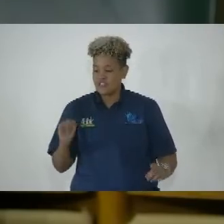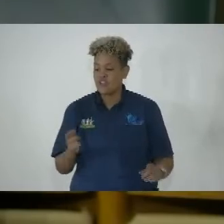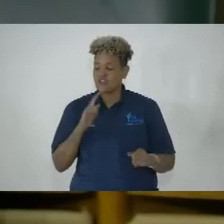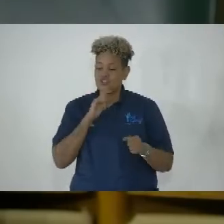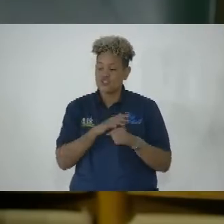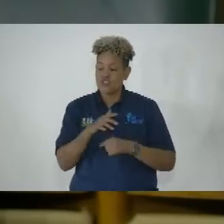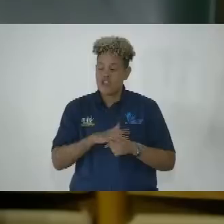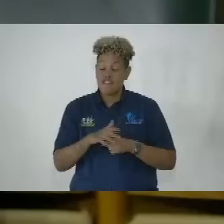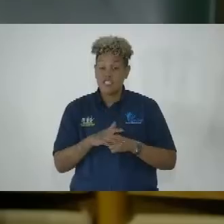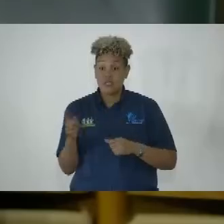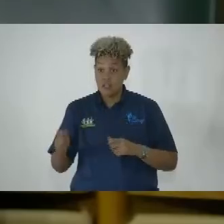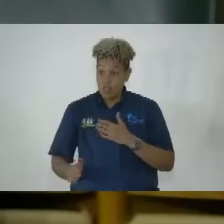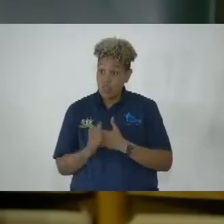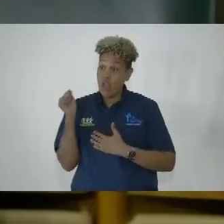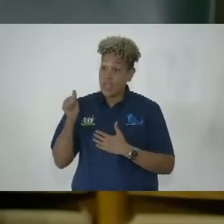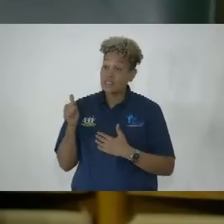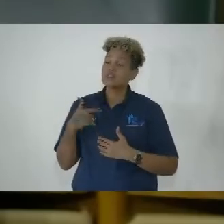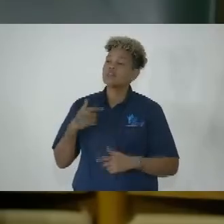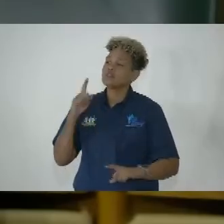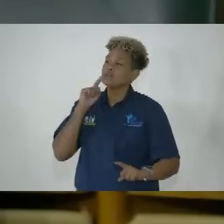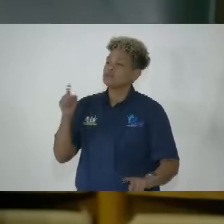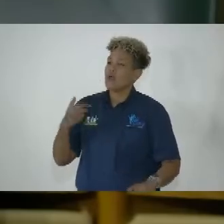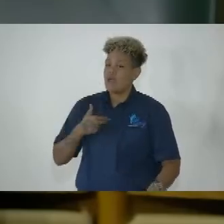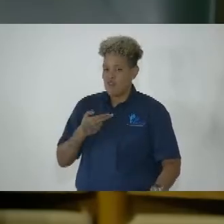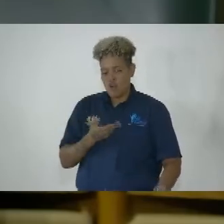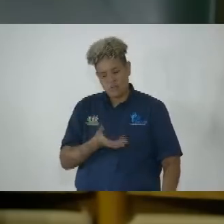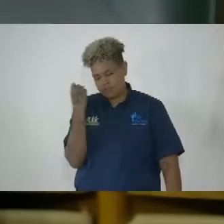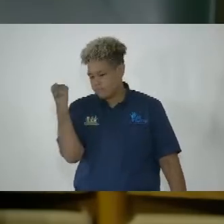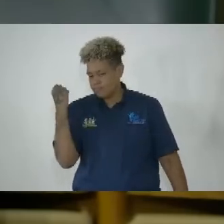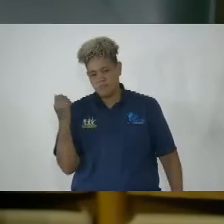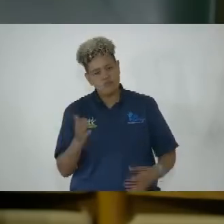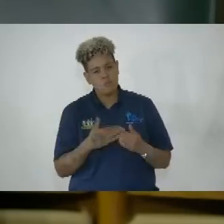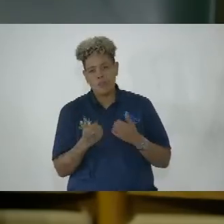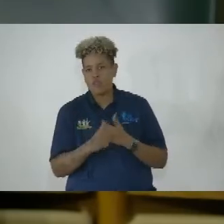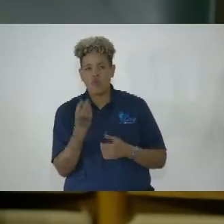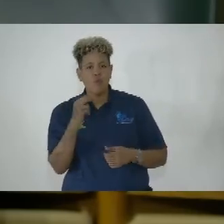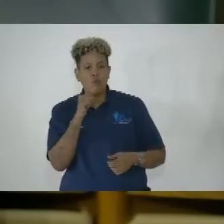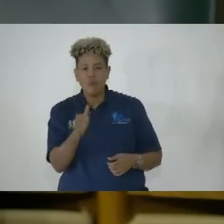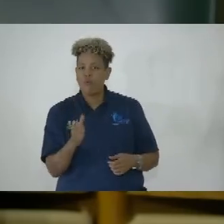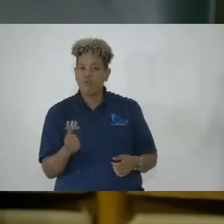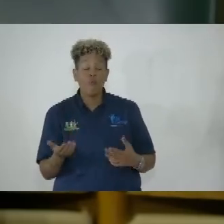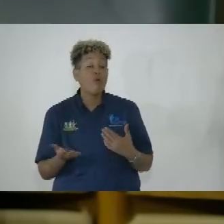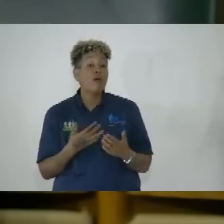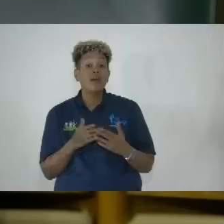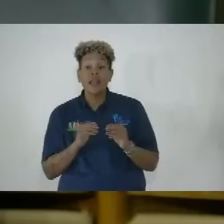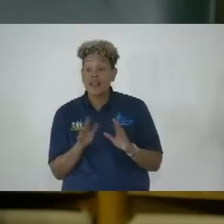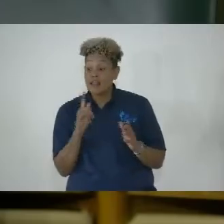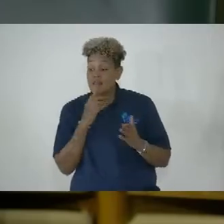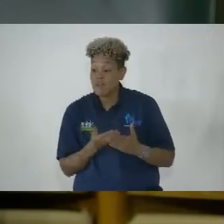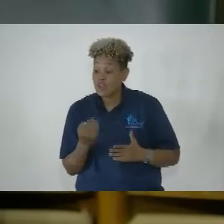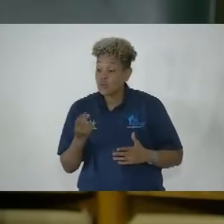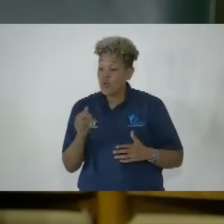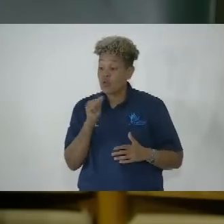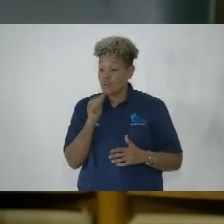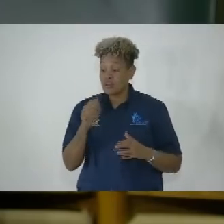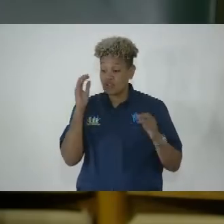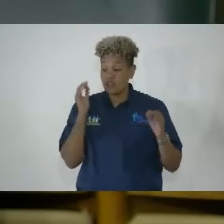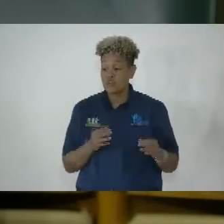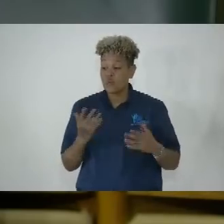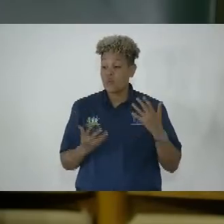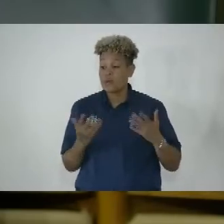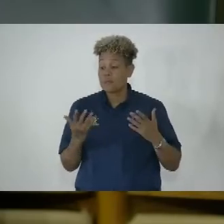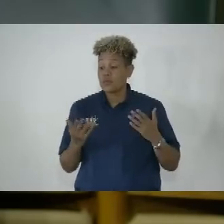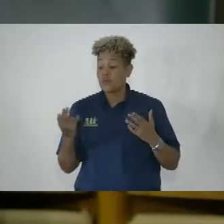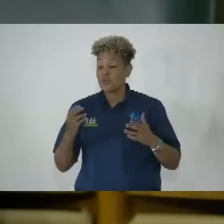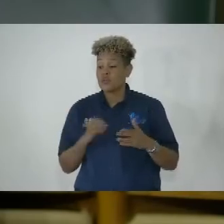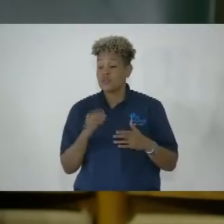sufficient that the respondent has a gun, because clearly the fact that they have used it or not does not determine whether they may use it